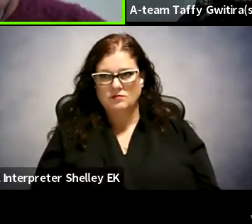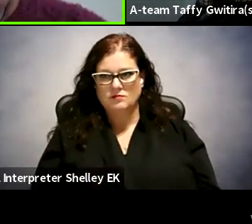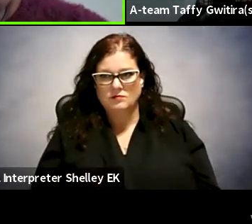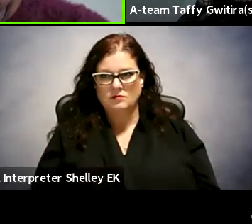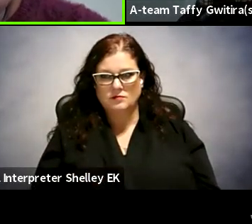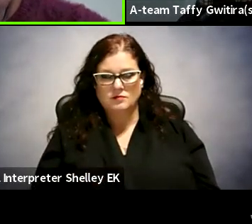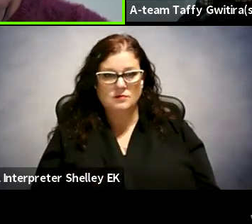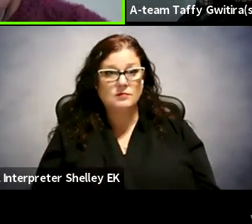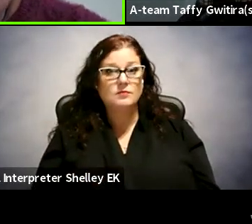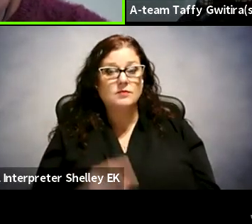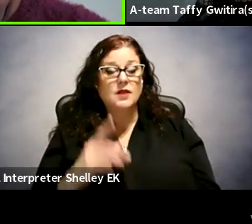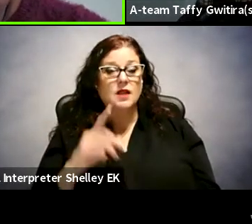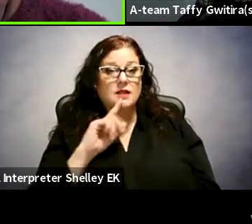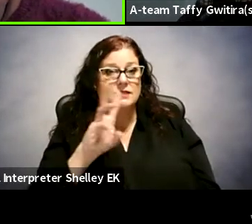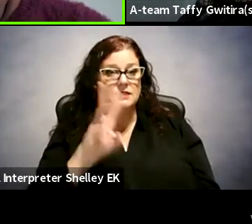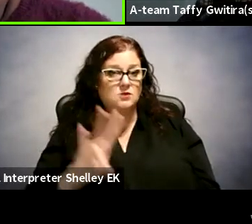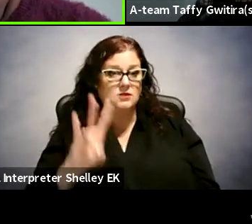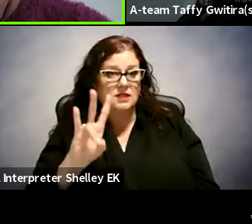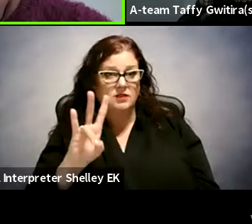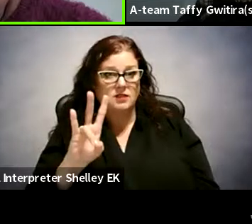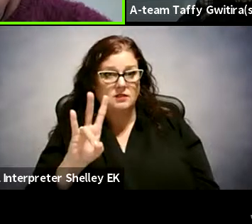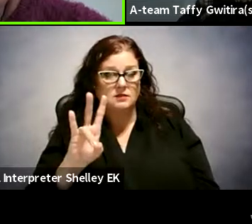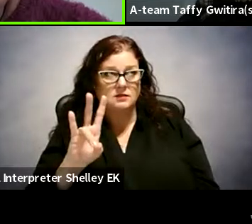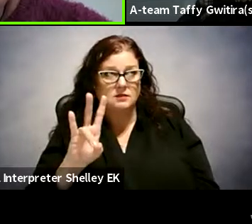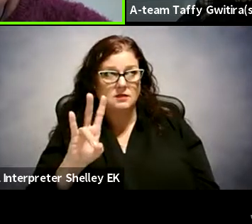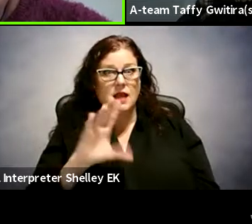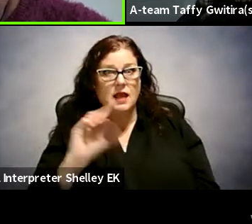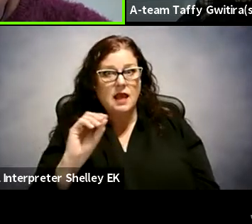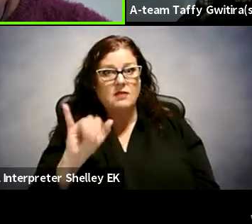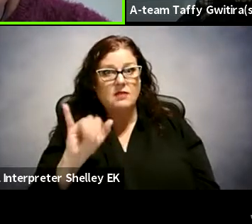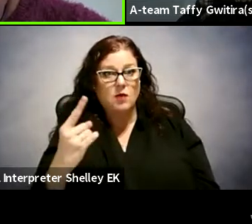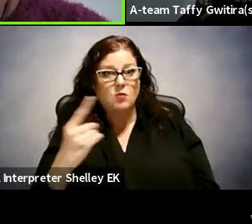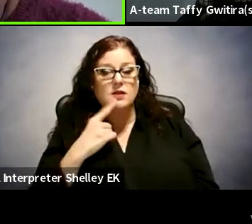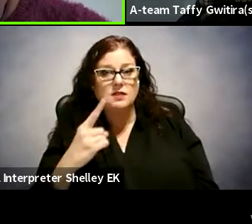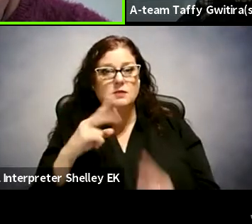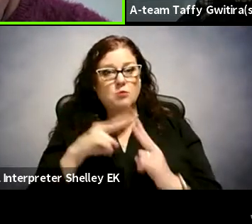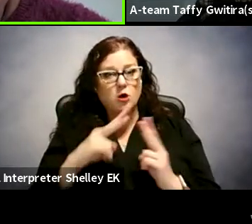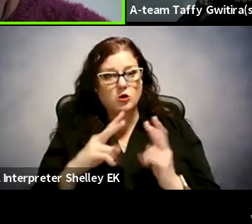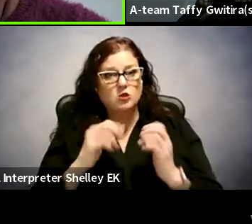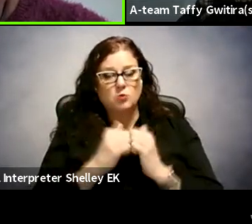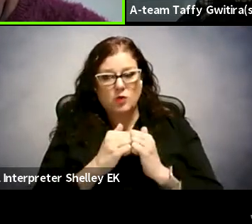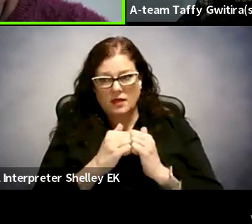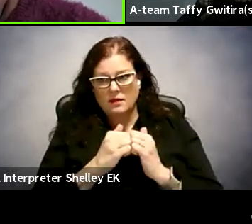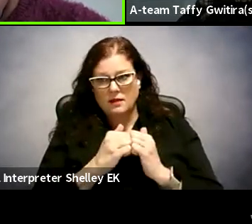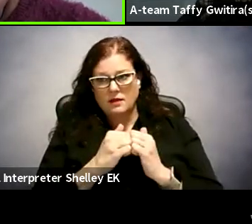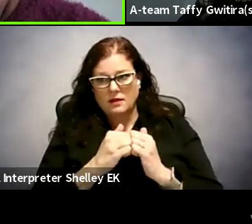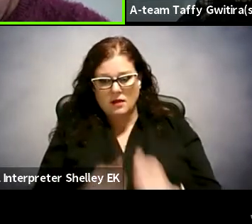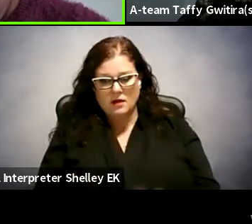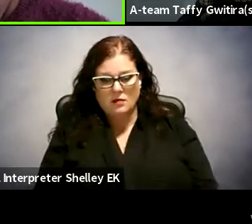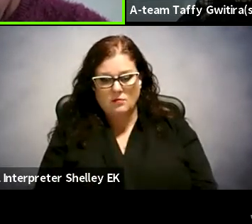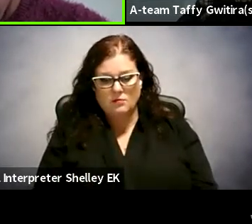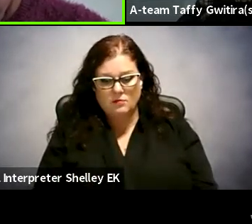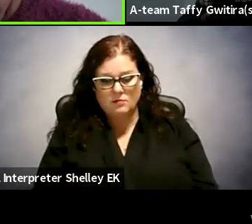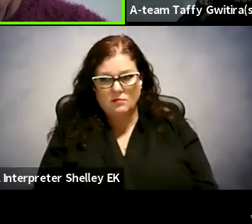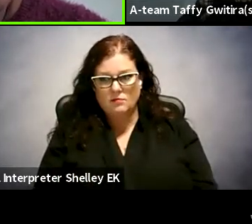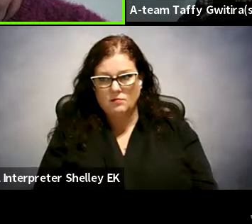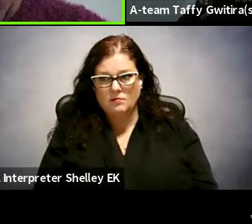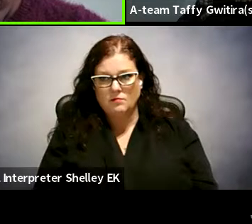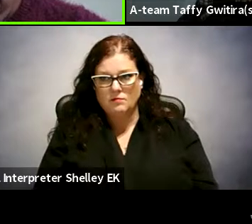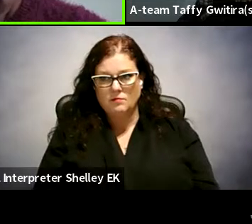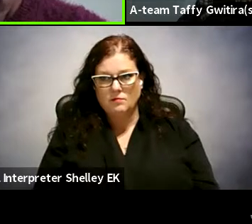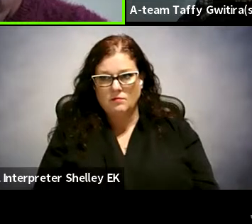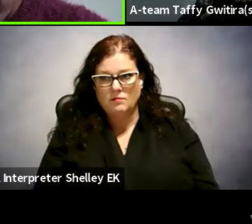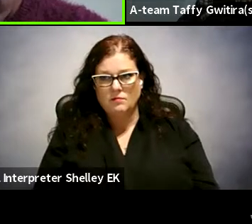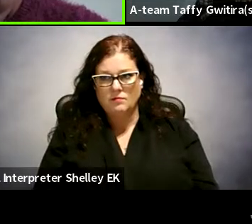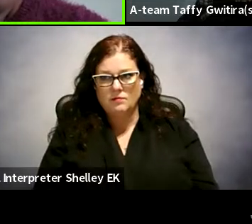So yes, that one's 6 to 7 p.m. And that one is, partnership with AUA and the